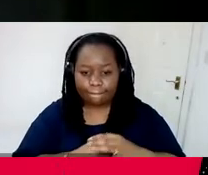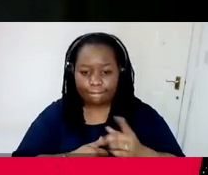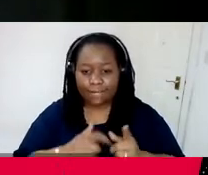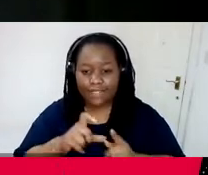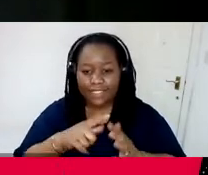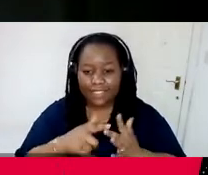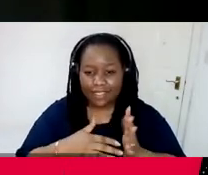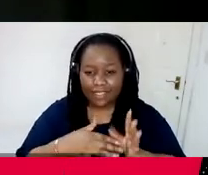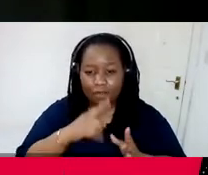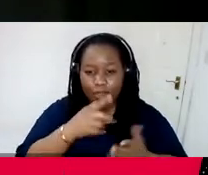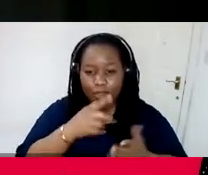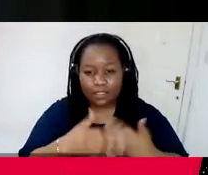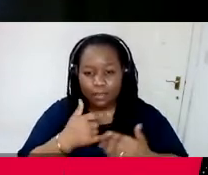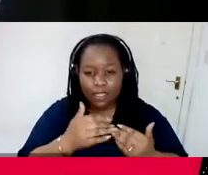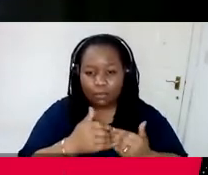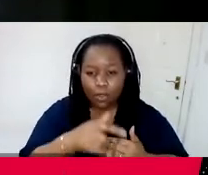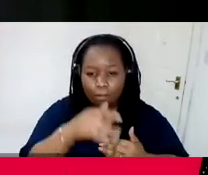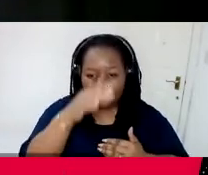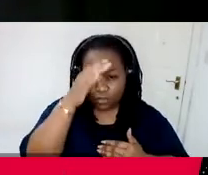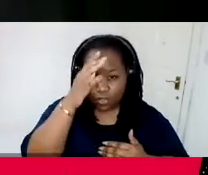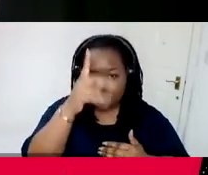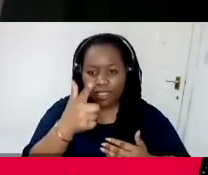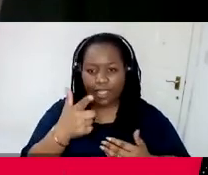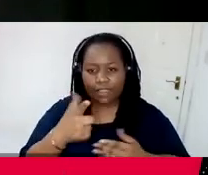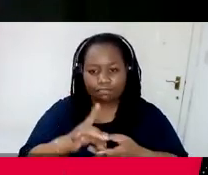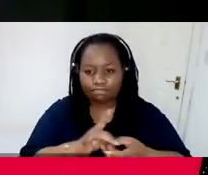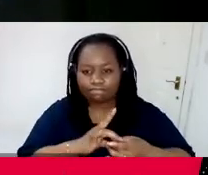Turkey and solidarity and resistance.